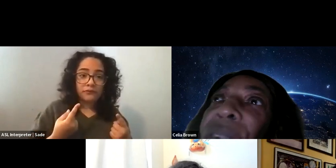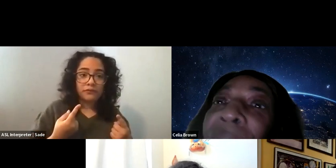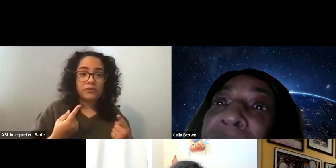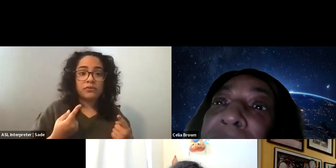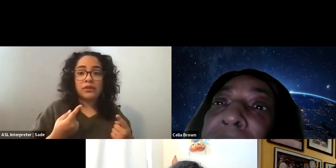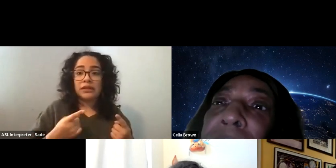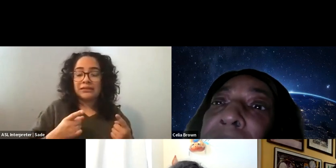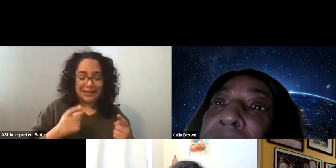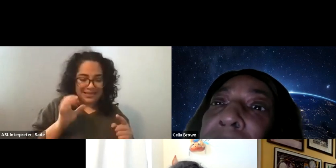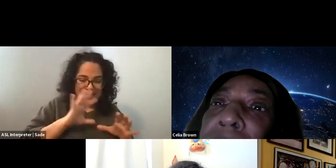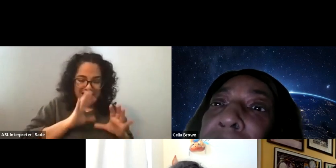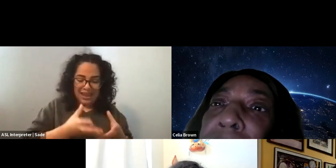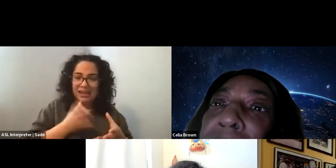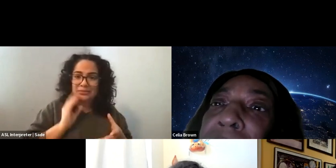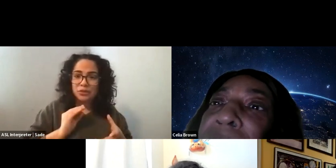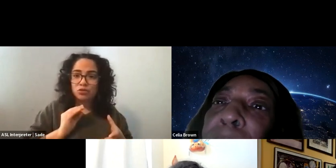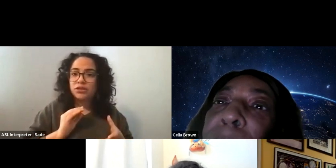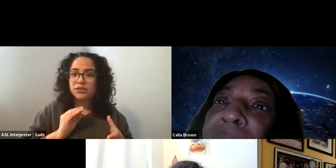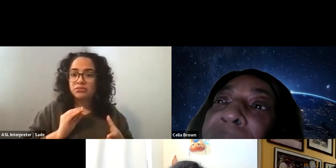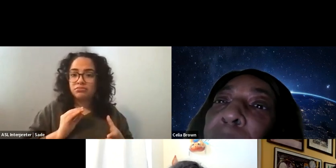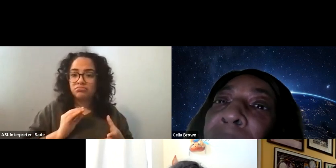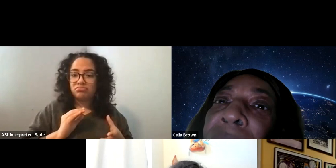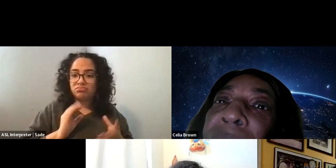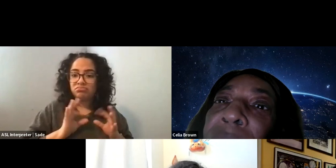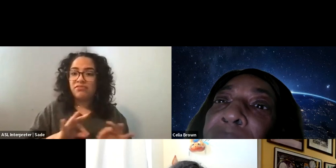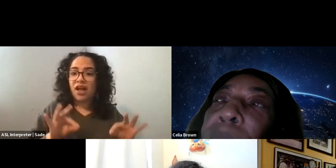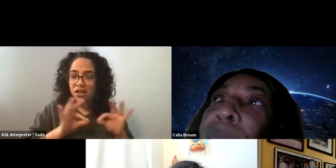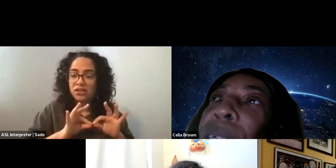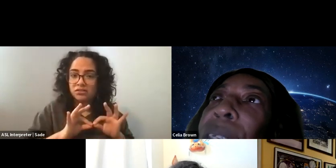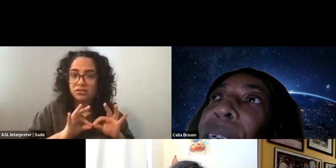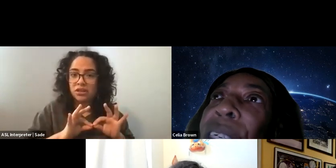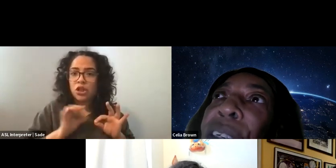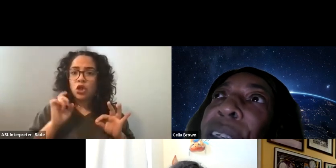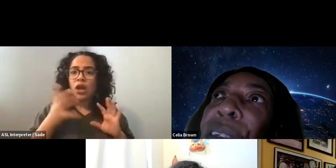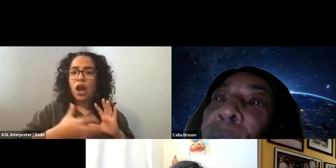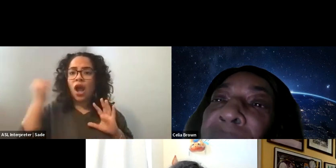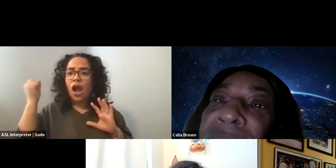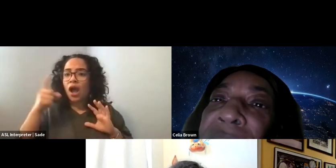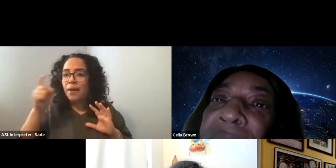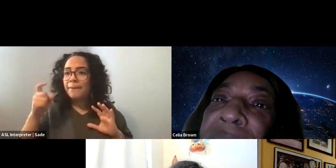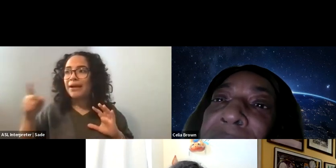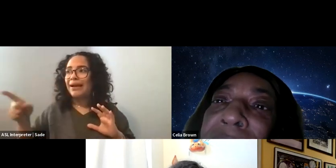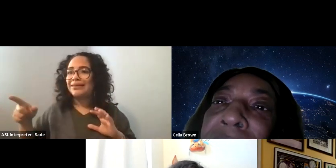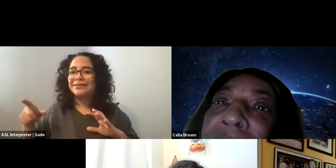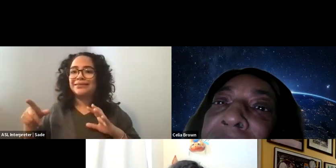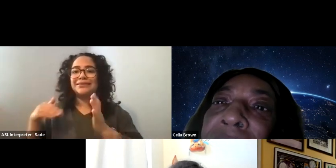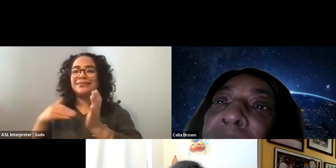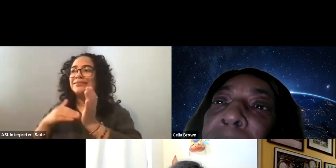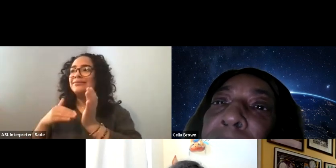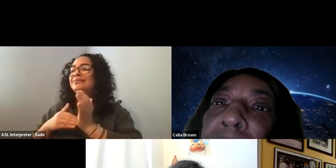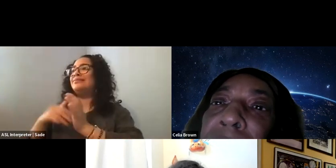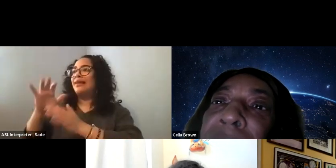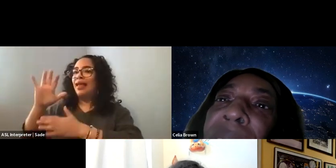is valid. And it can't be taken away just because clinicians don't understand it, you